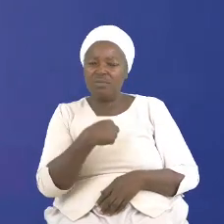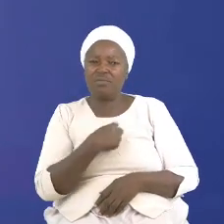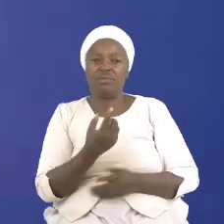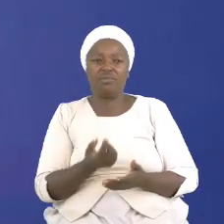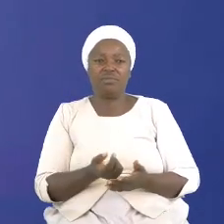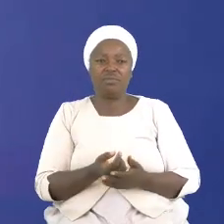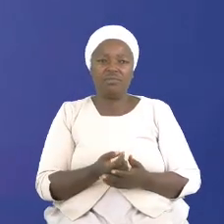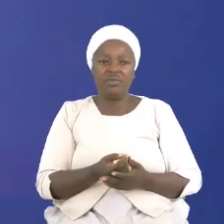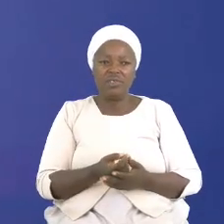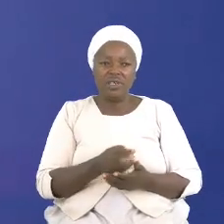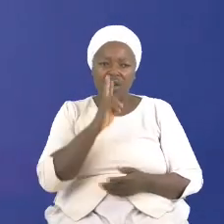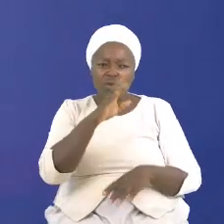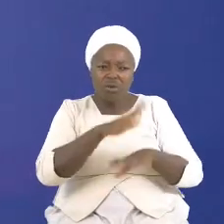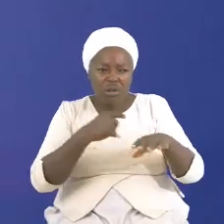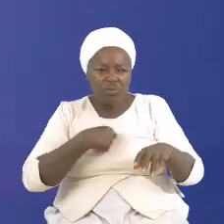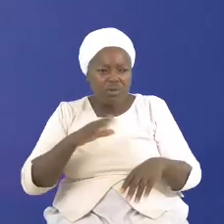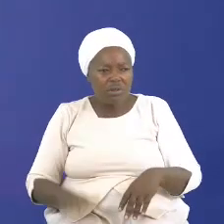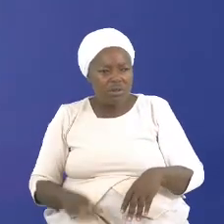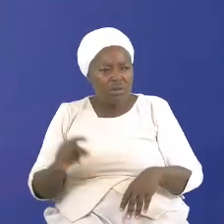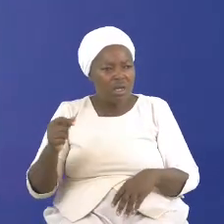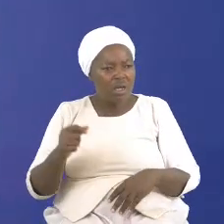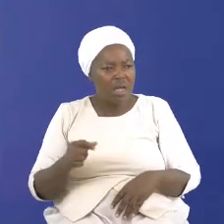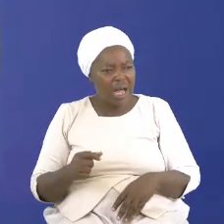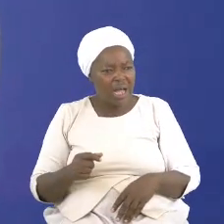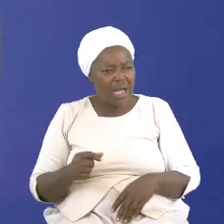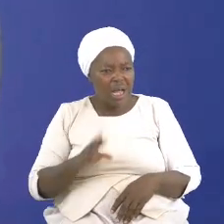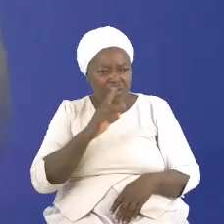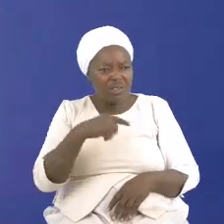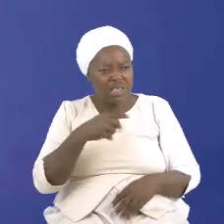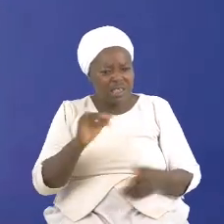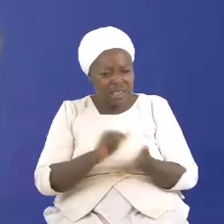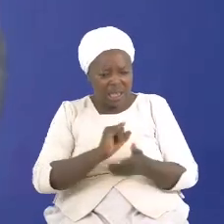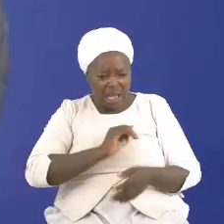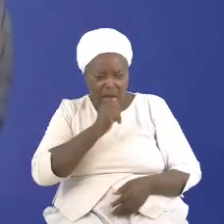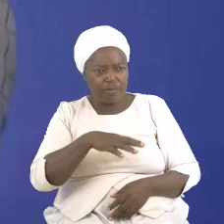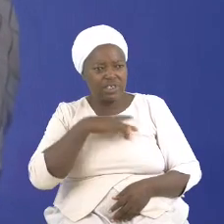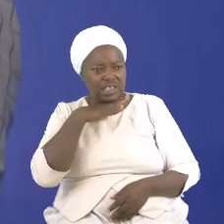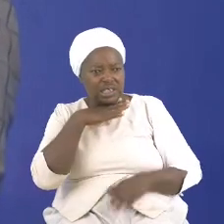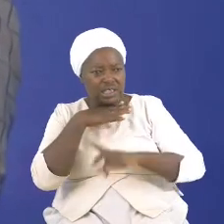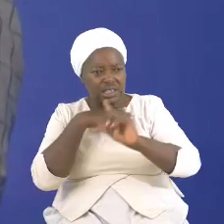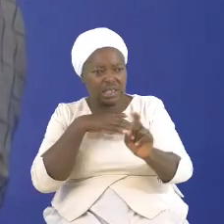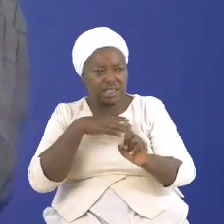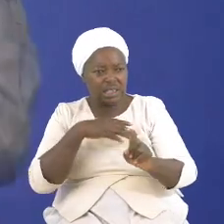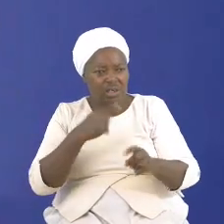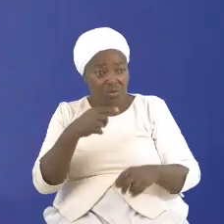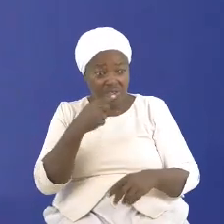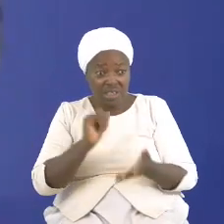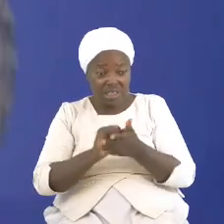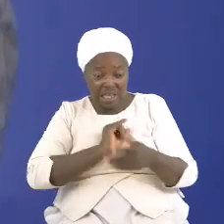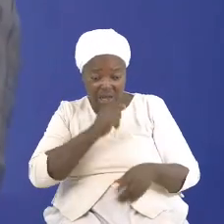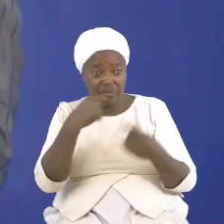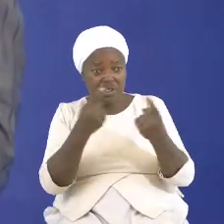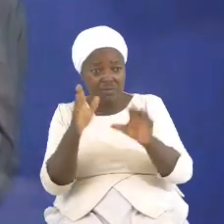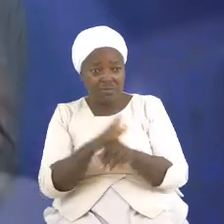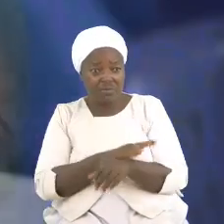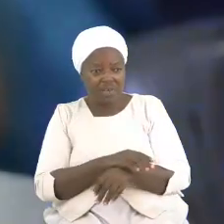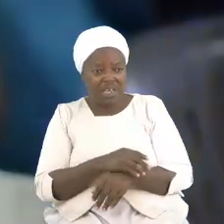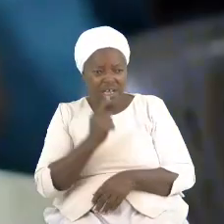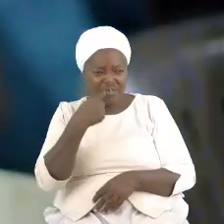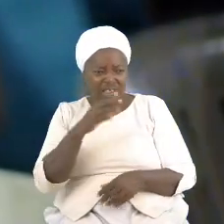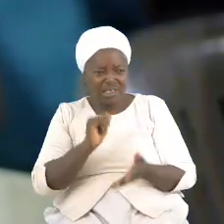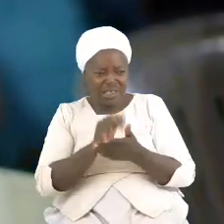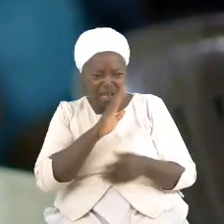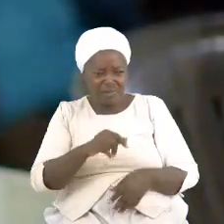dog? Are you saying I'm dirty? Are you saying I'm sinful? Are you saying I'm defiled? Are